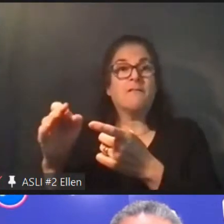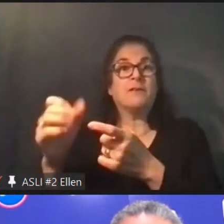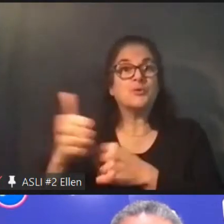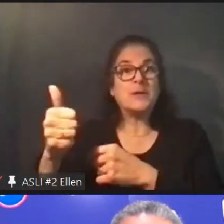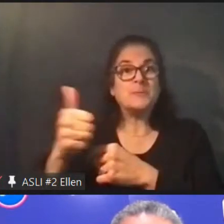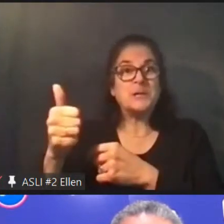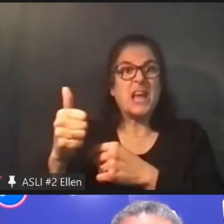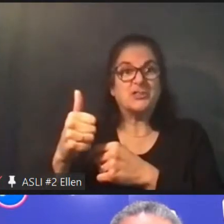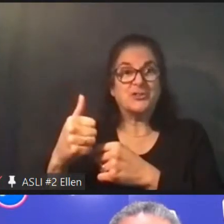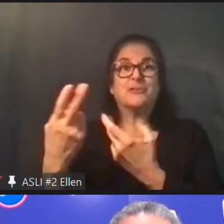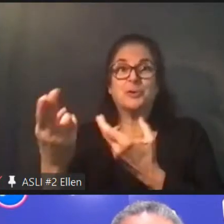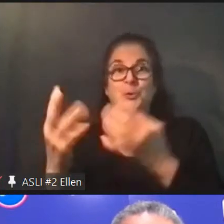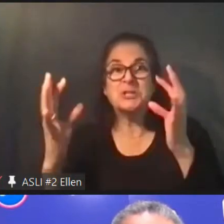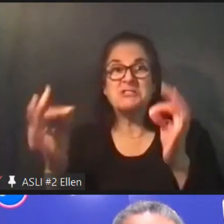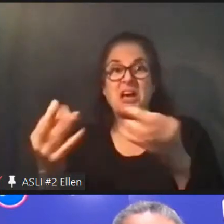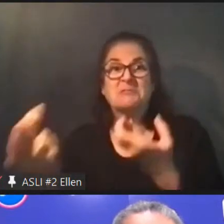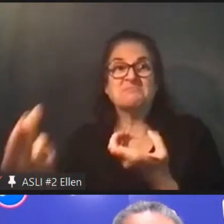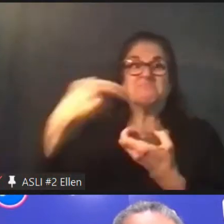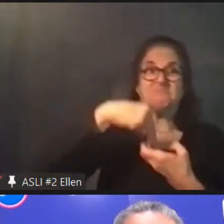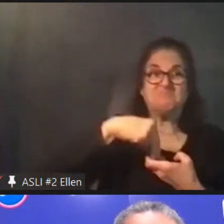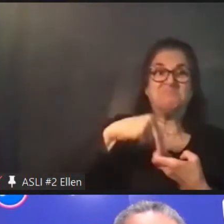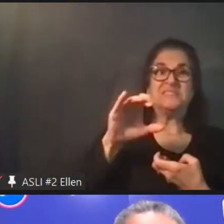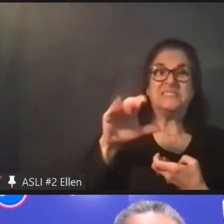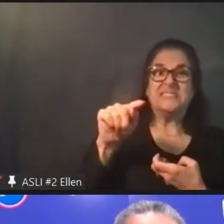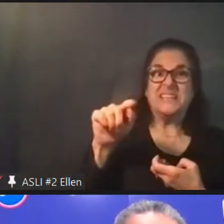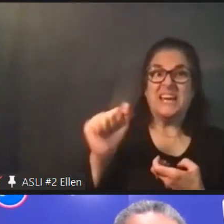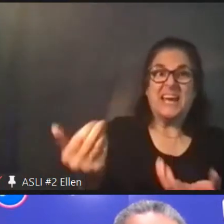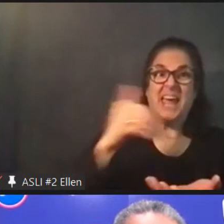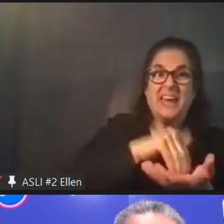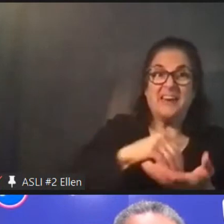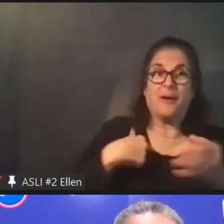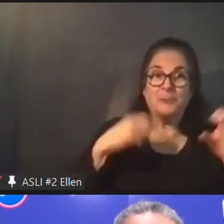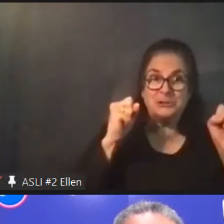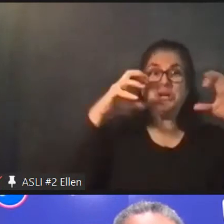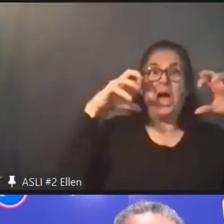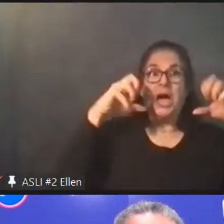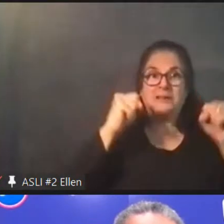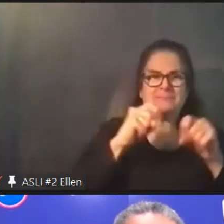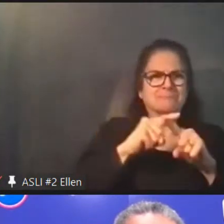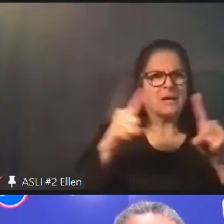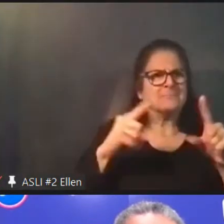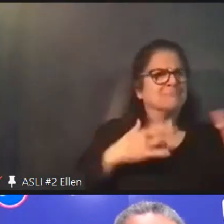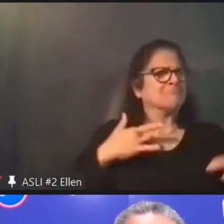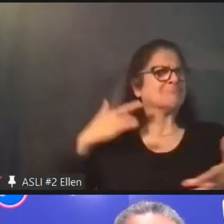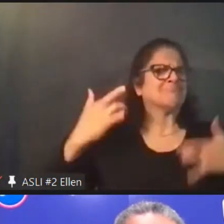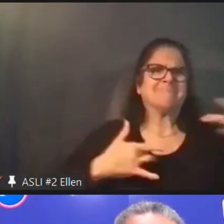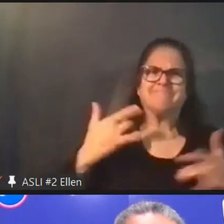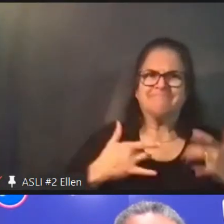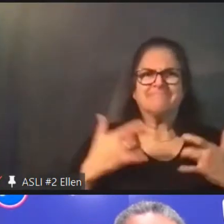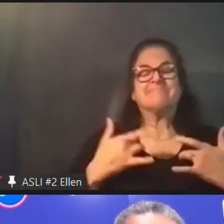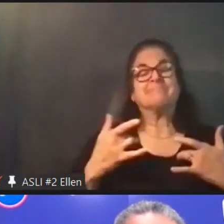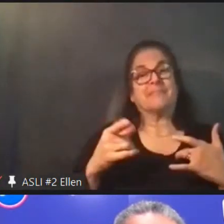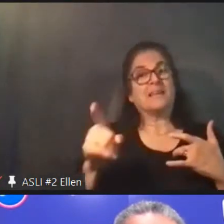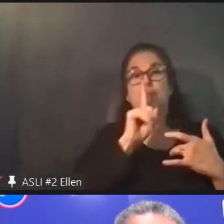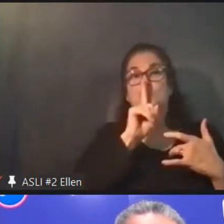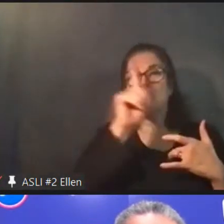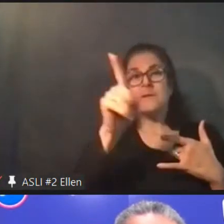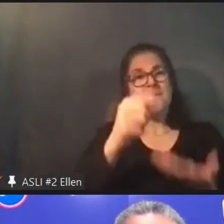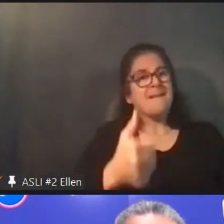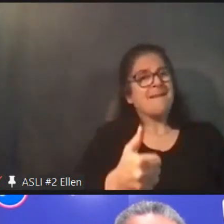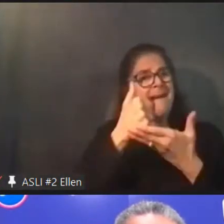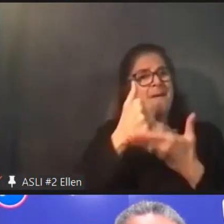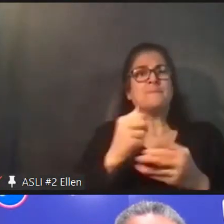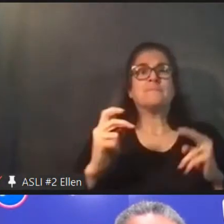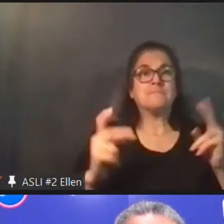and it has paid tremendous dividends for everybody that counts on transit in the Chicago region,